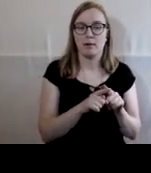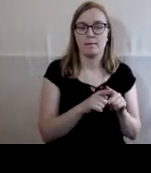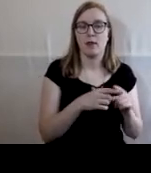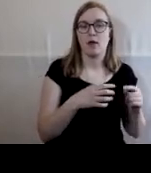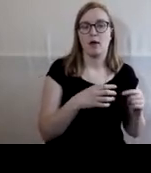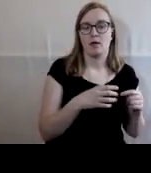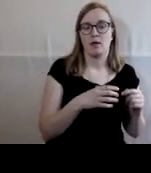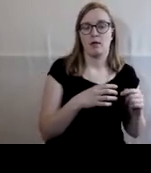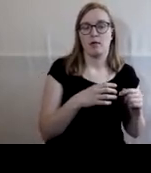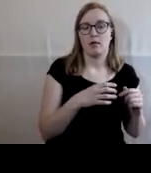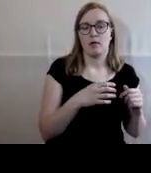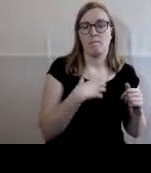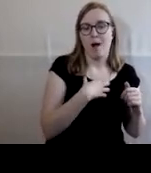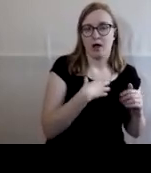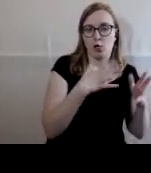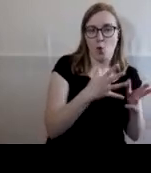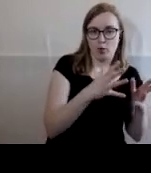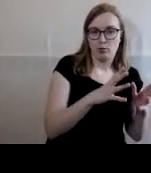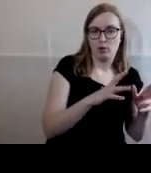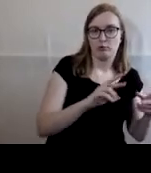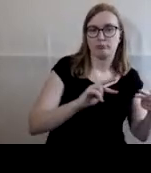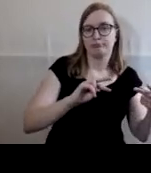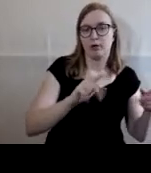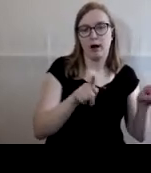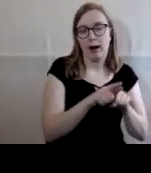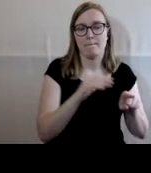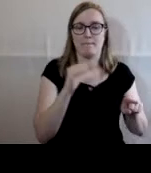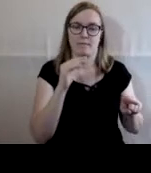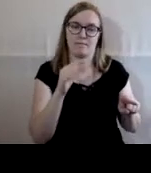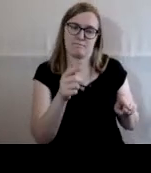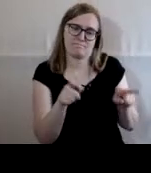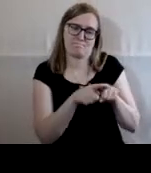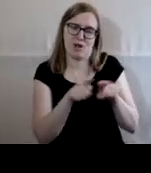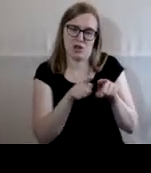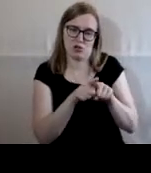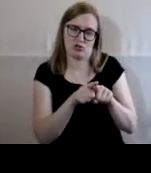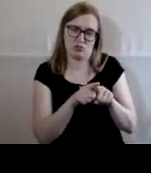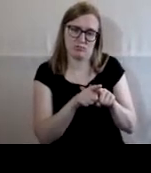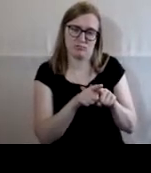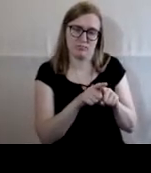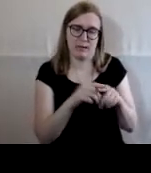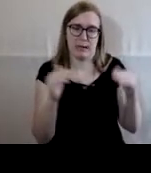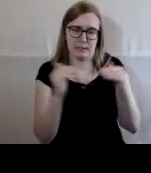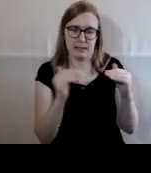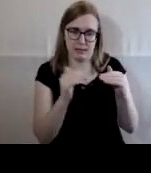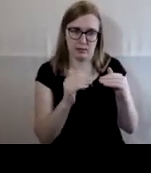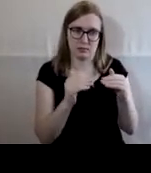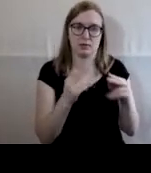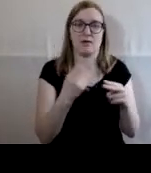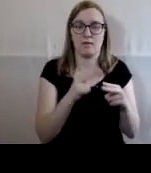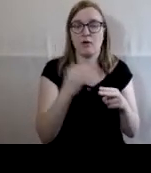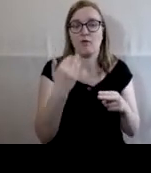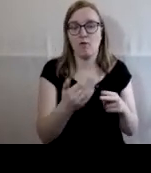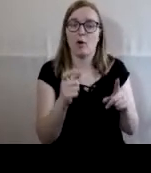subjects. The subject matter has to be relevant for life and work and for basic access to university.